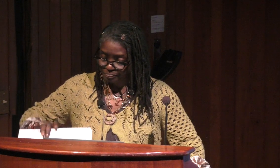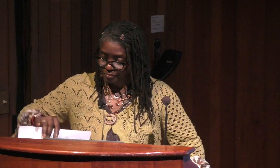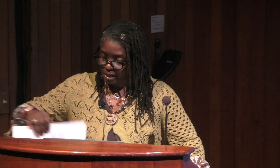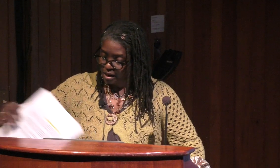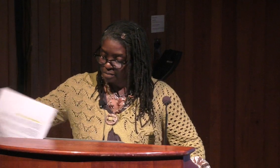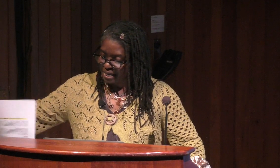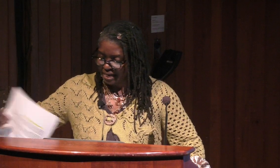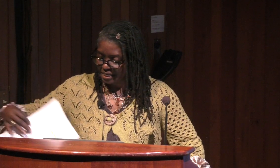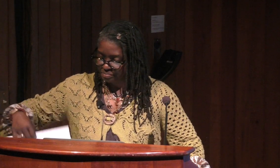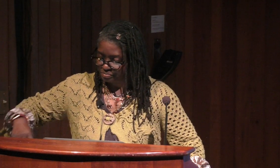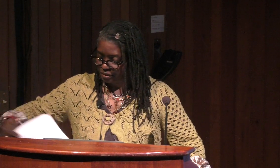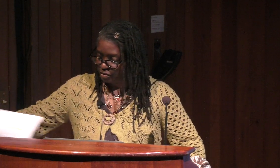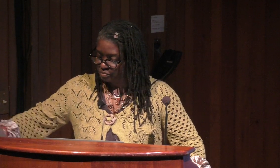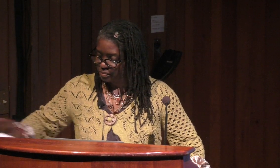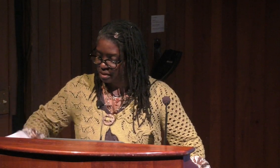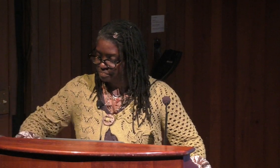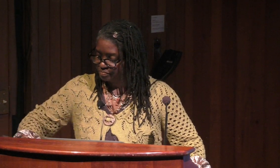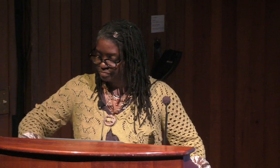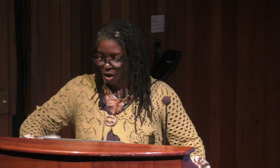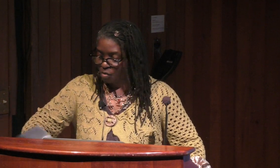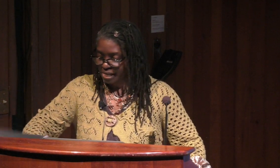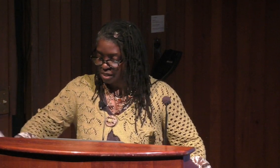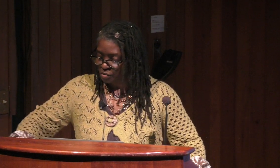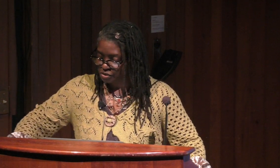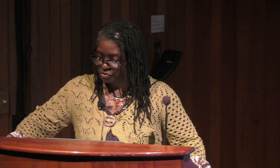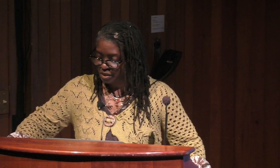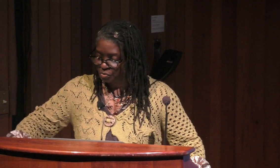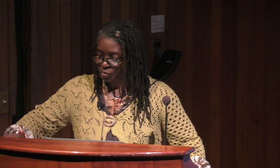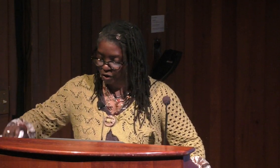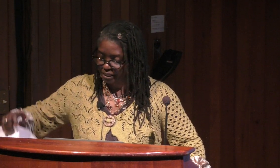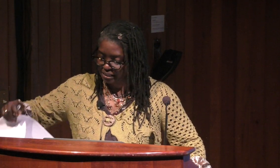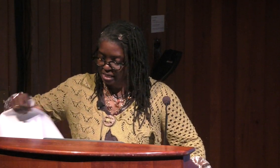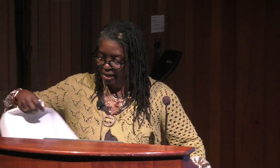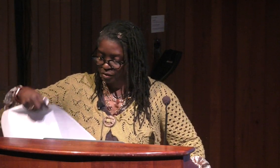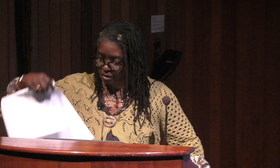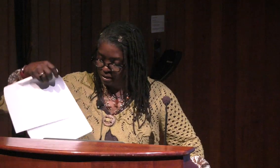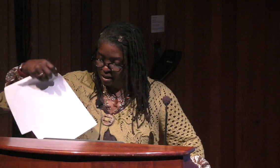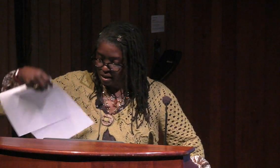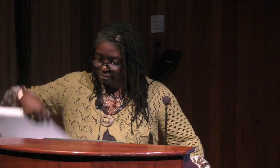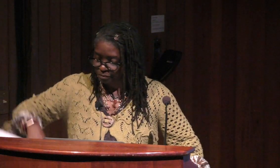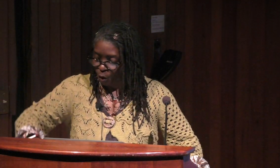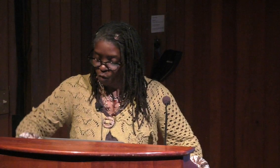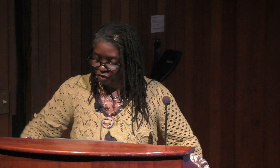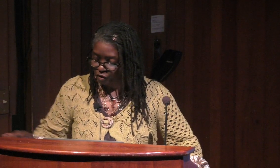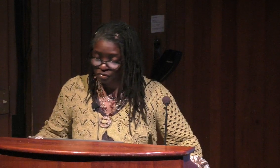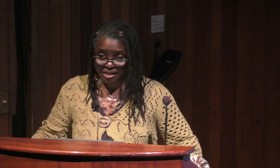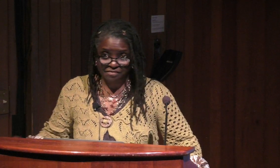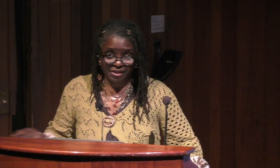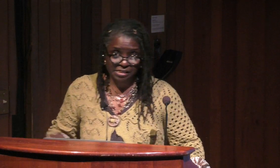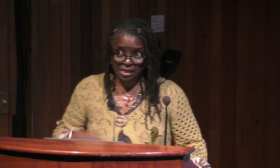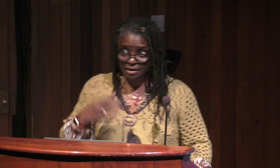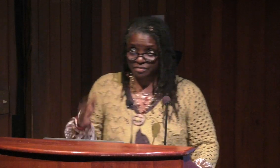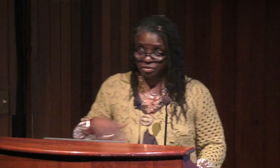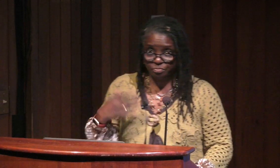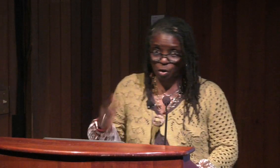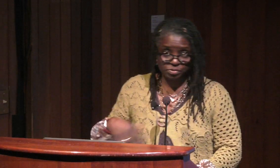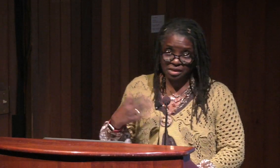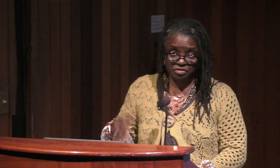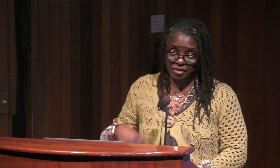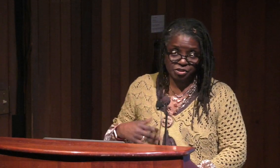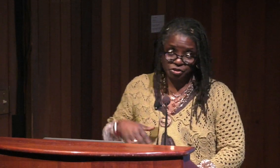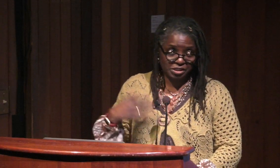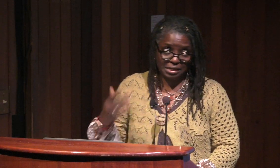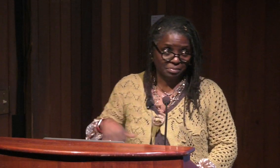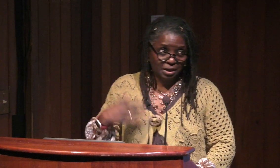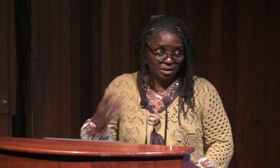title, and I keep, as I always do, keep reworking the title over and over. Nikki Finney said poems